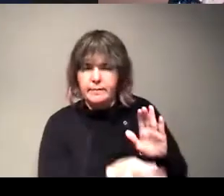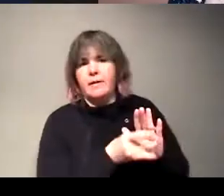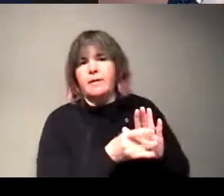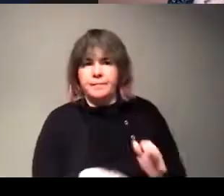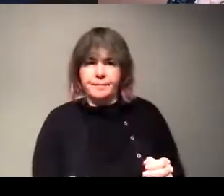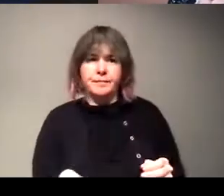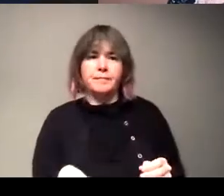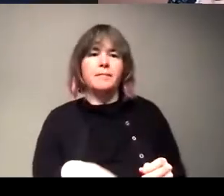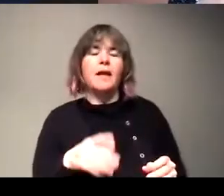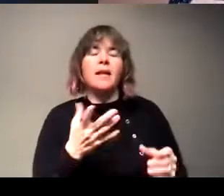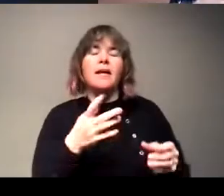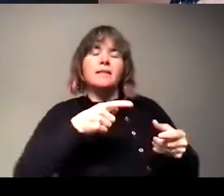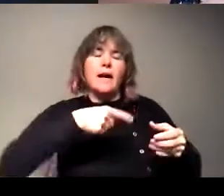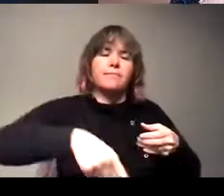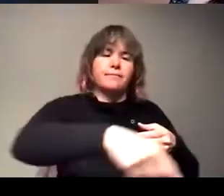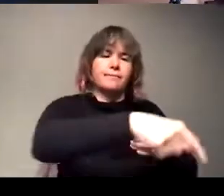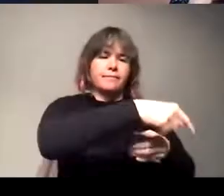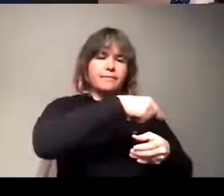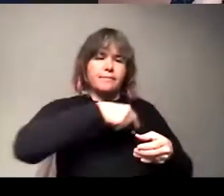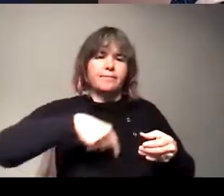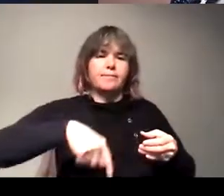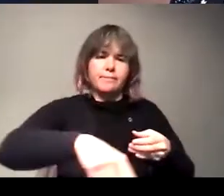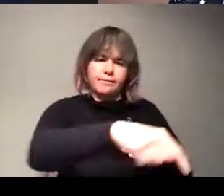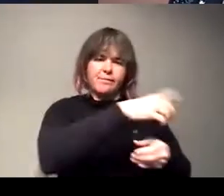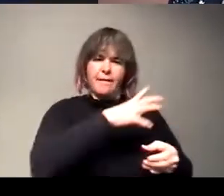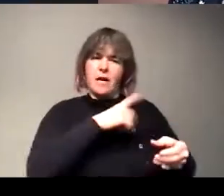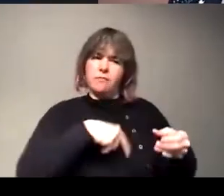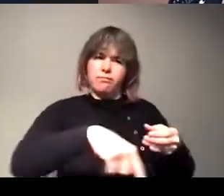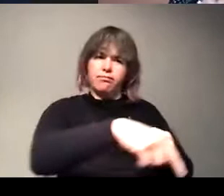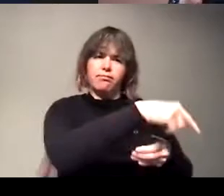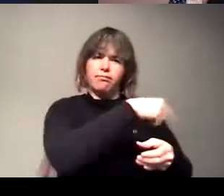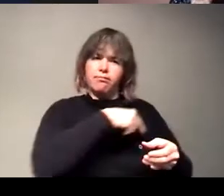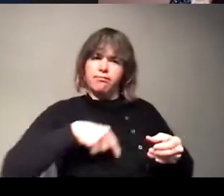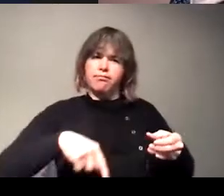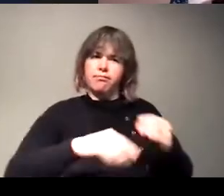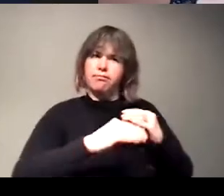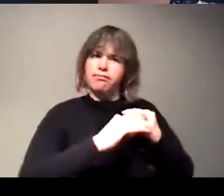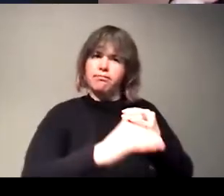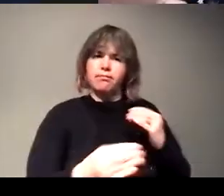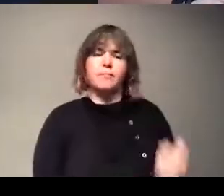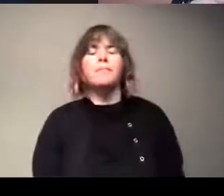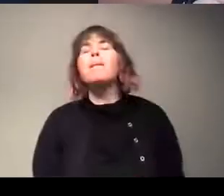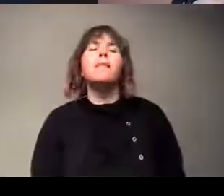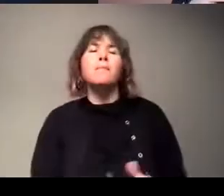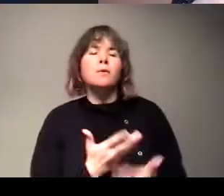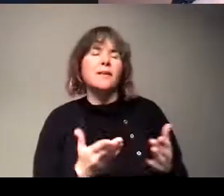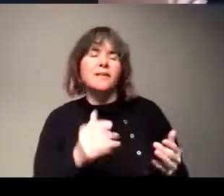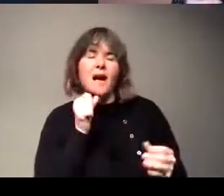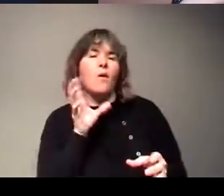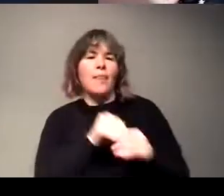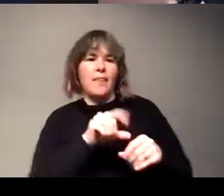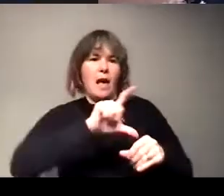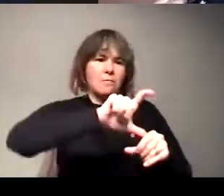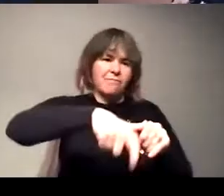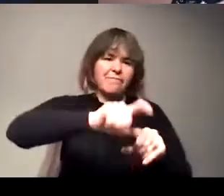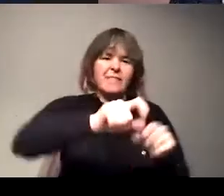can also orbit around black holes very stably and like they're totally fine. Most things aren't within like the danger zone of a black hole. They can